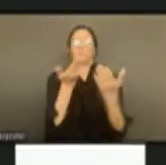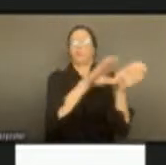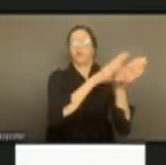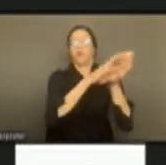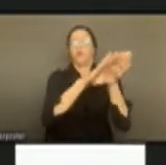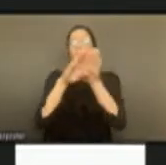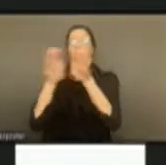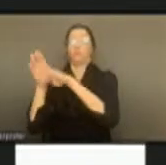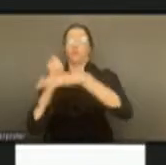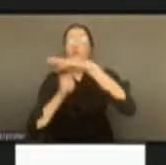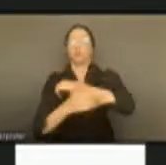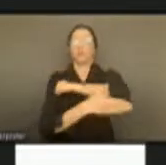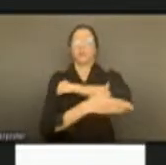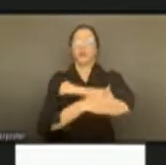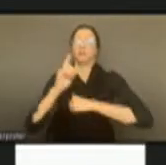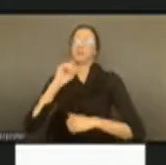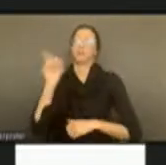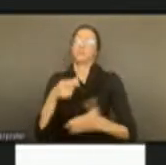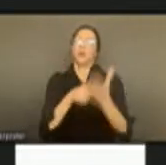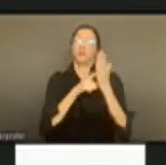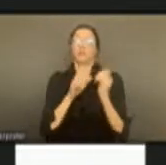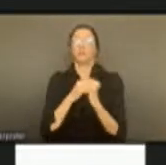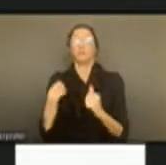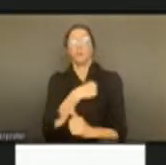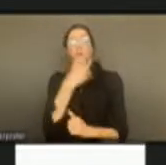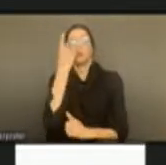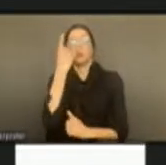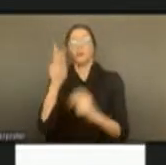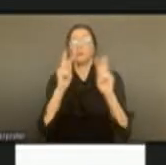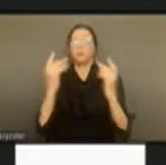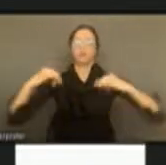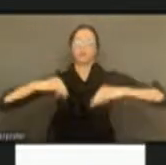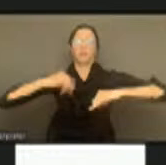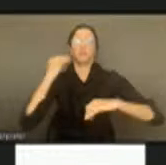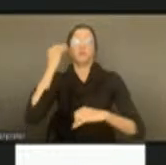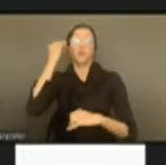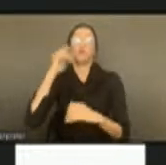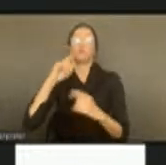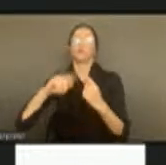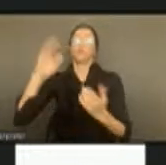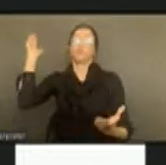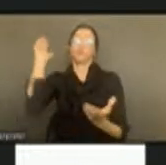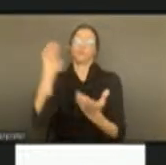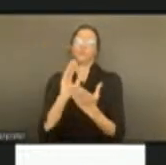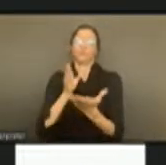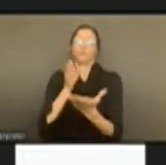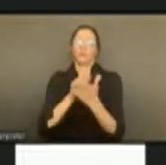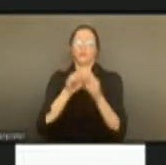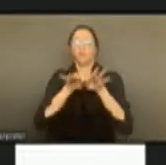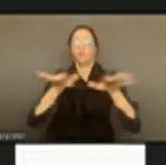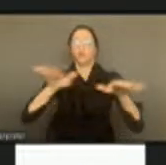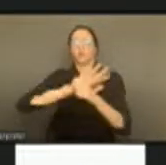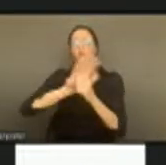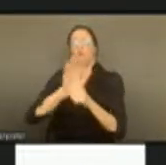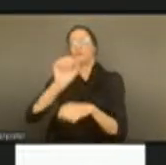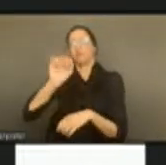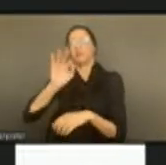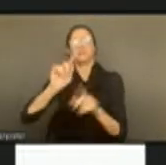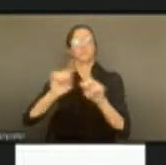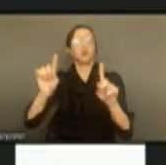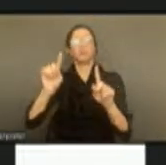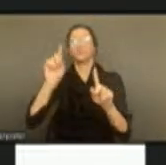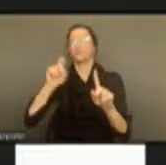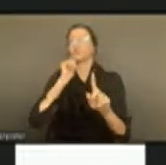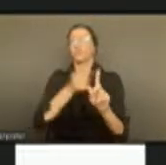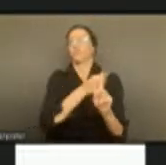necessity in staying home to stop the spread of COVID-19, but this should not negatively affect the arts and cultural budget in the upcoming year. Art is adaptable by nature and